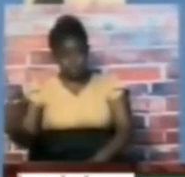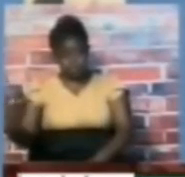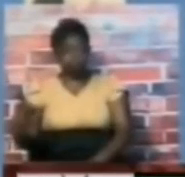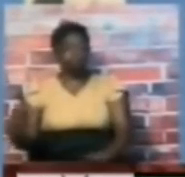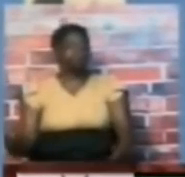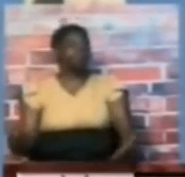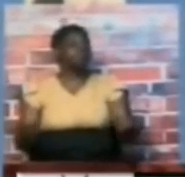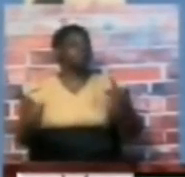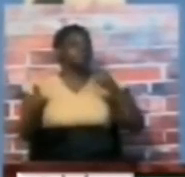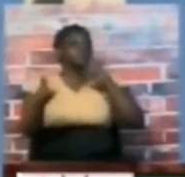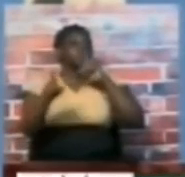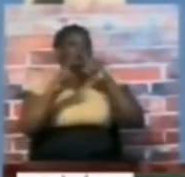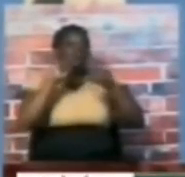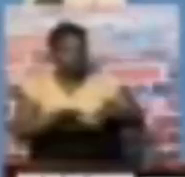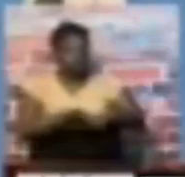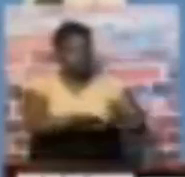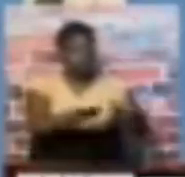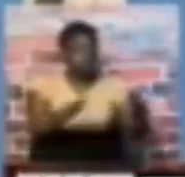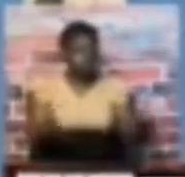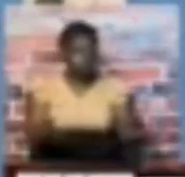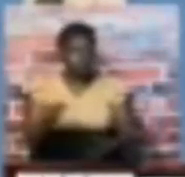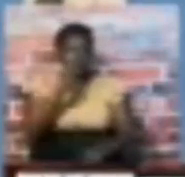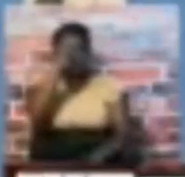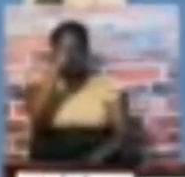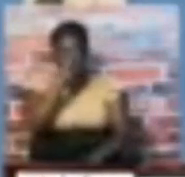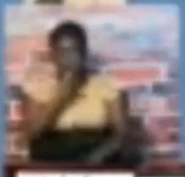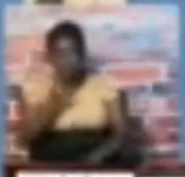we talked about Rakai,